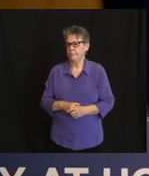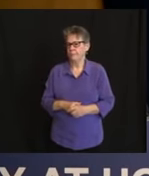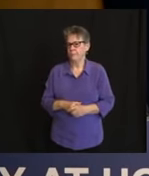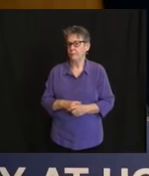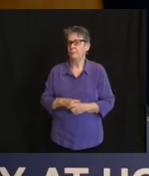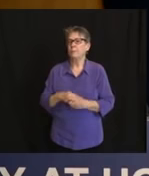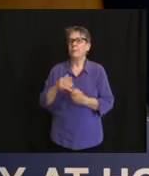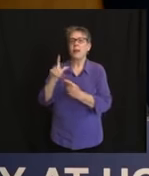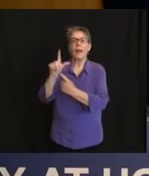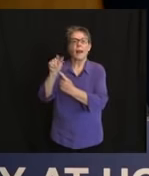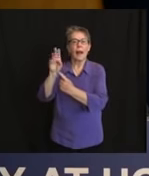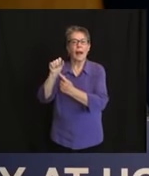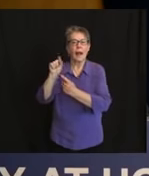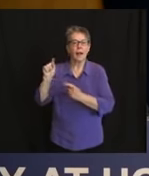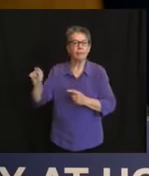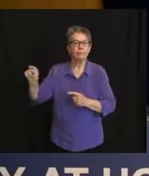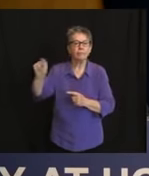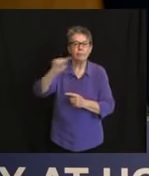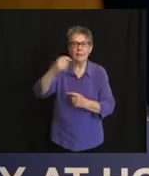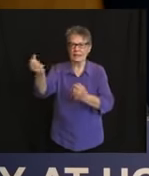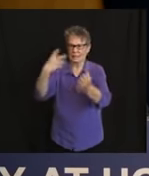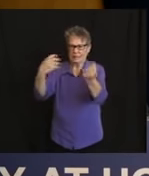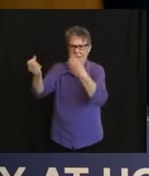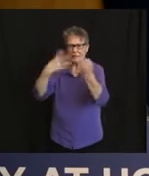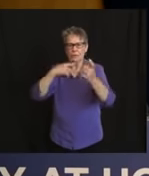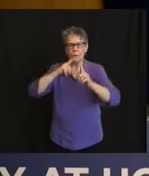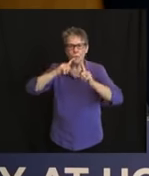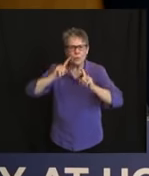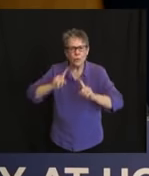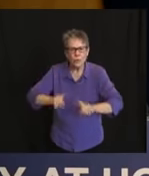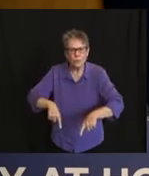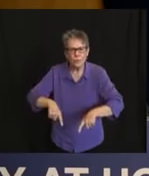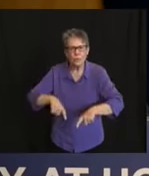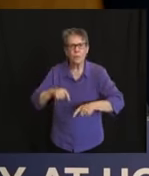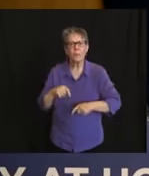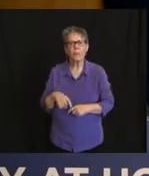172,612 individuals have been tested.